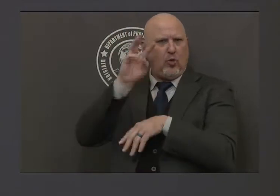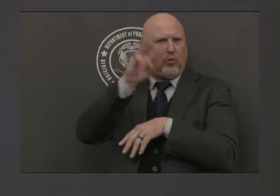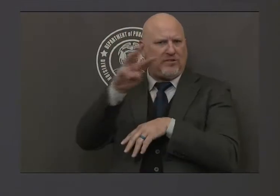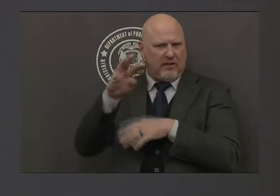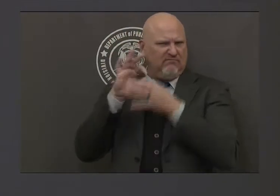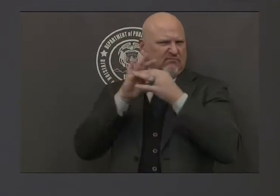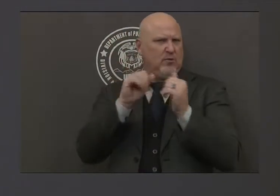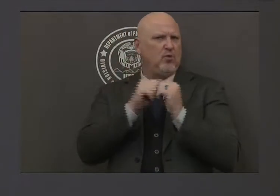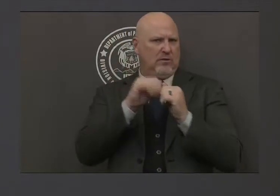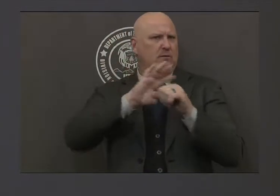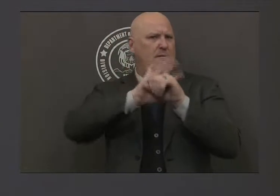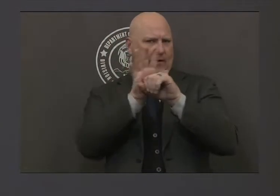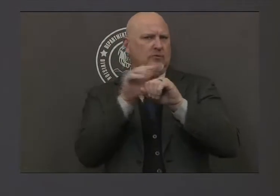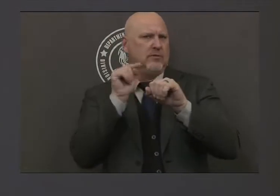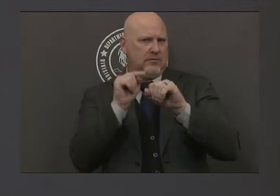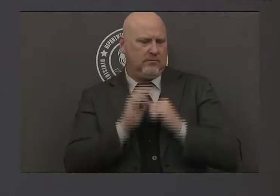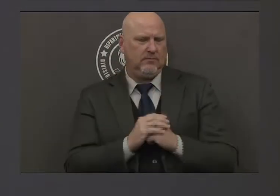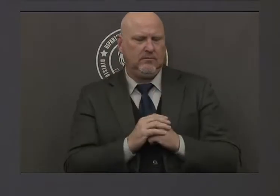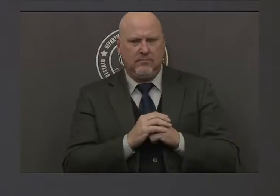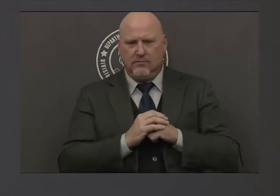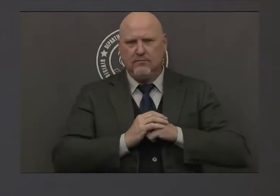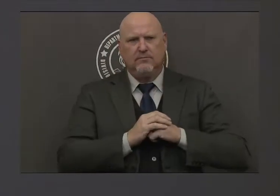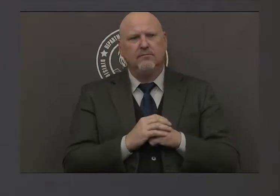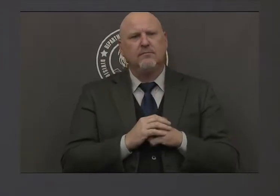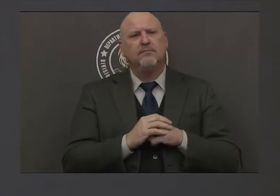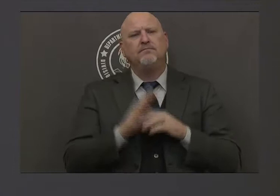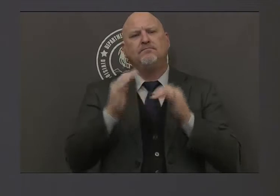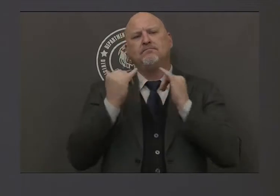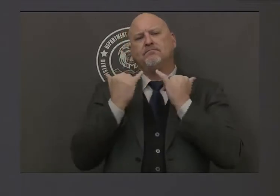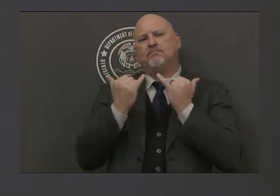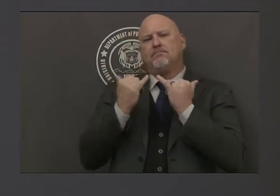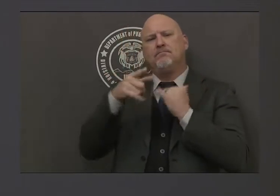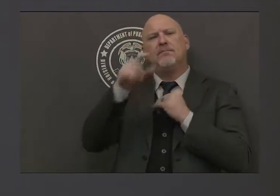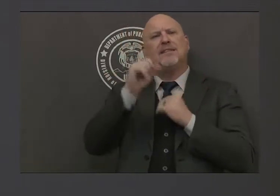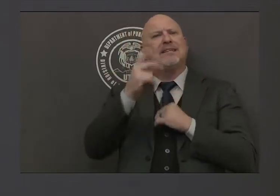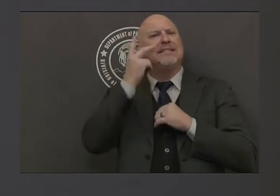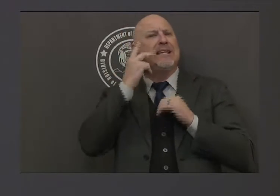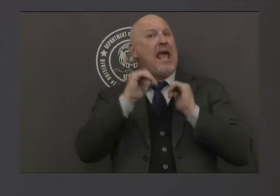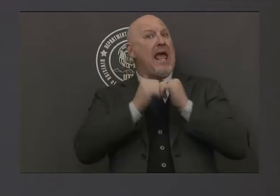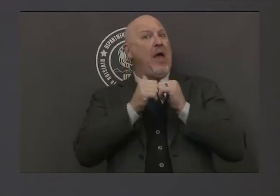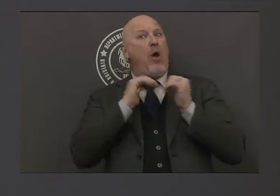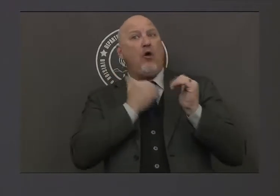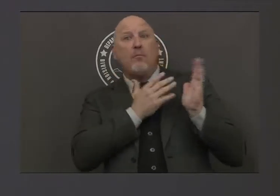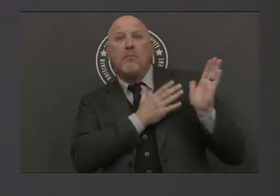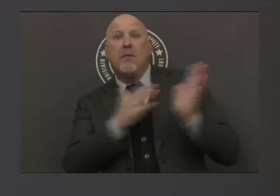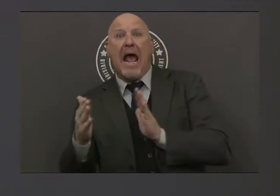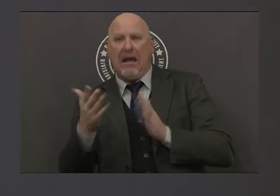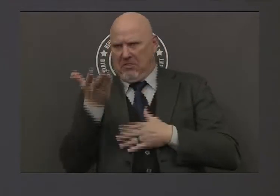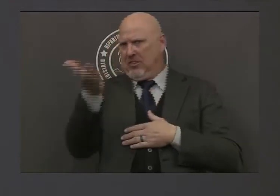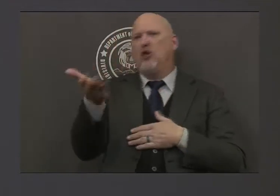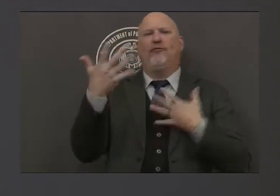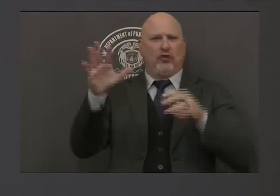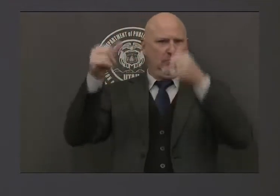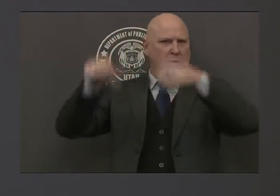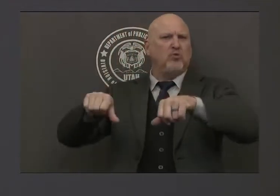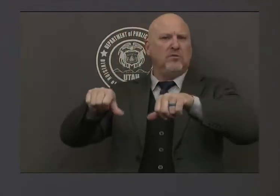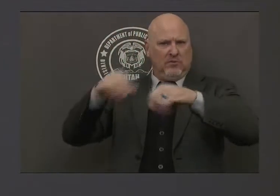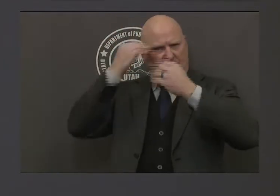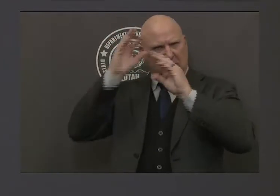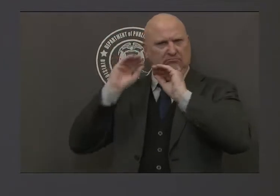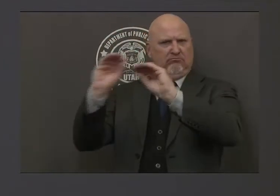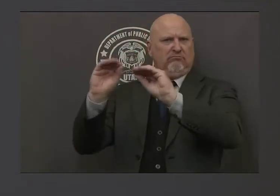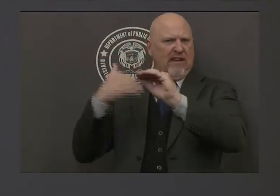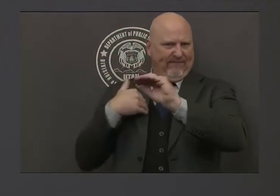latest information on how we're going to be distributing the vaccine. So again, with that, we have a new administration coming